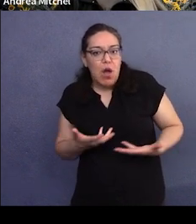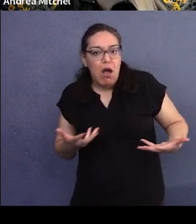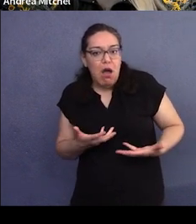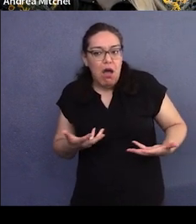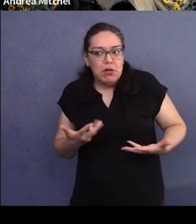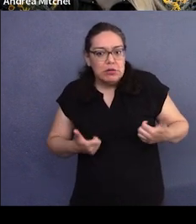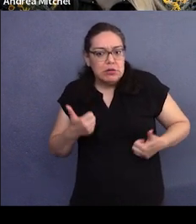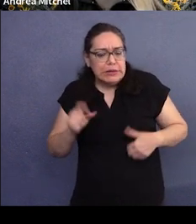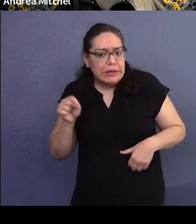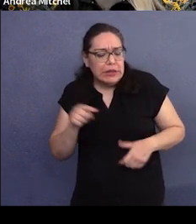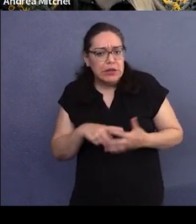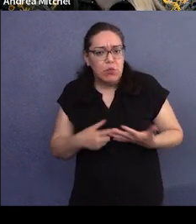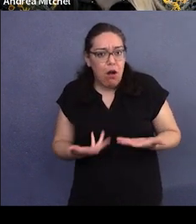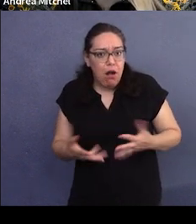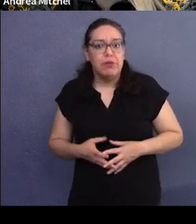supplies you need.